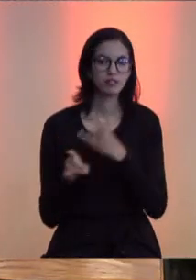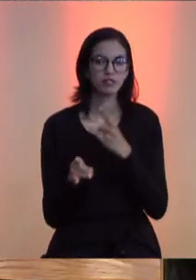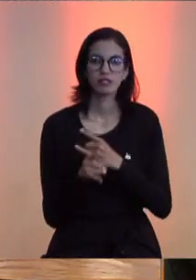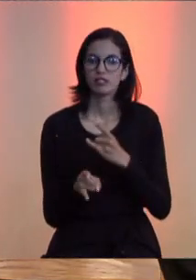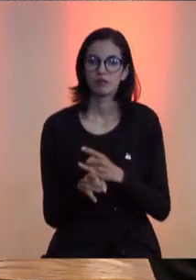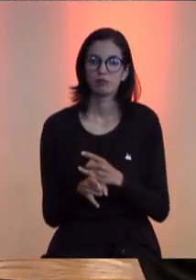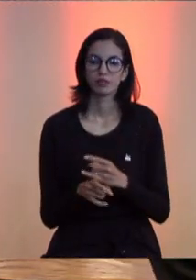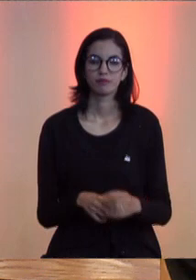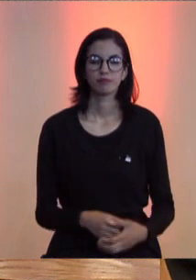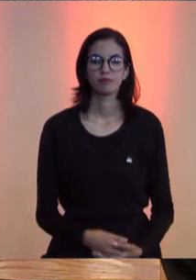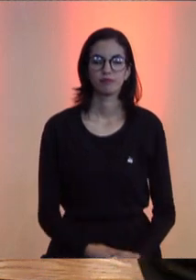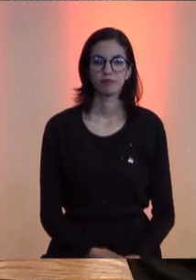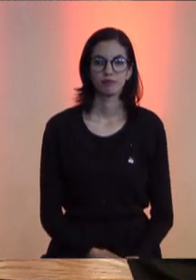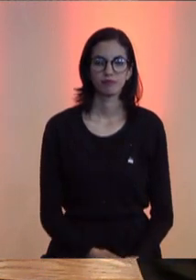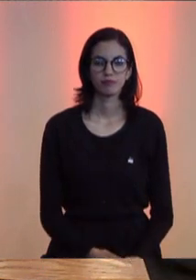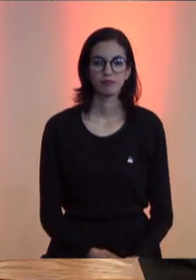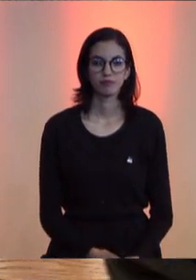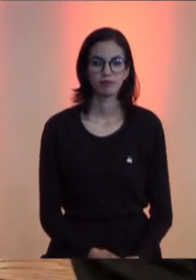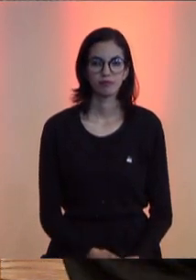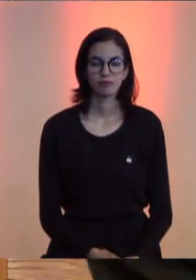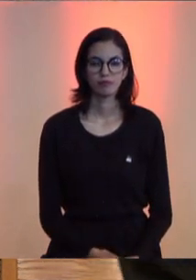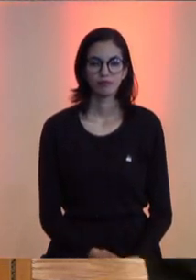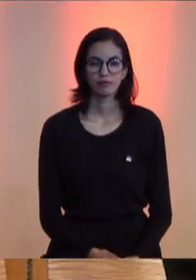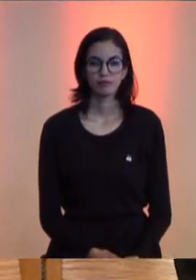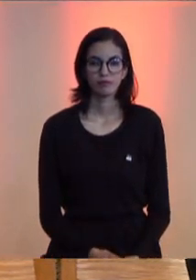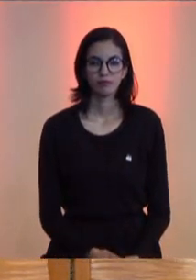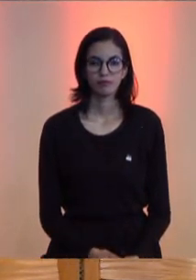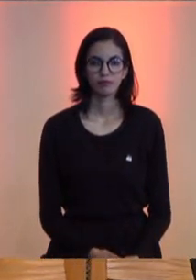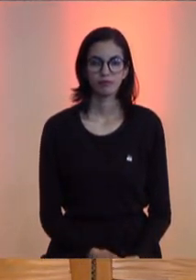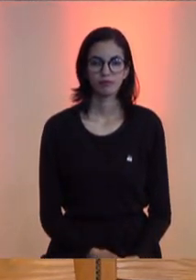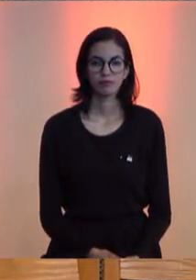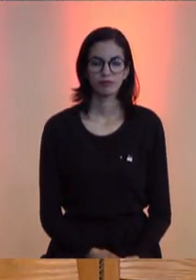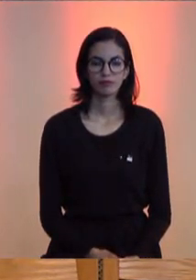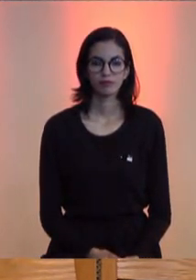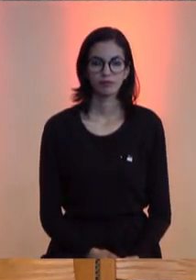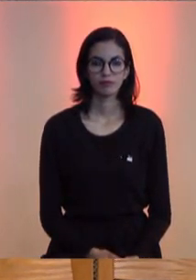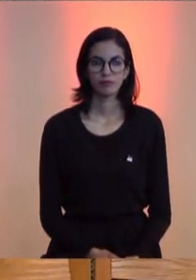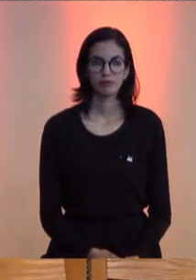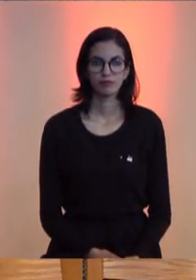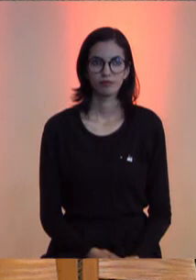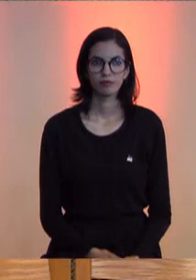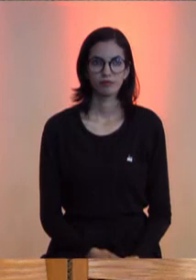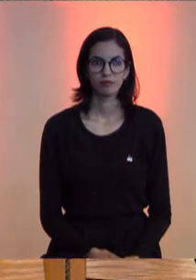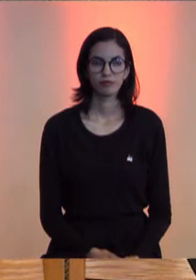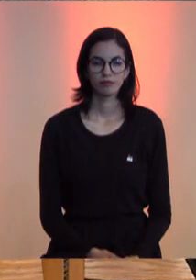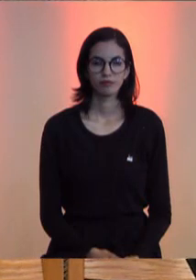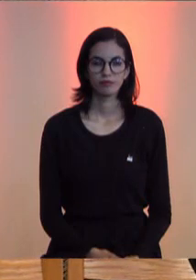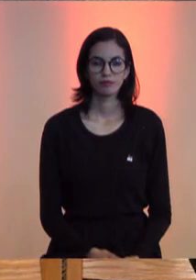fuerte. So they said that day the music will play, the drums will play, the guitars will play,